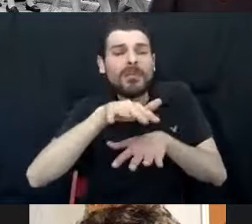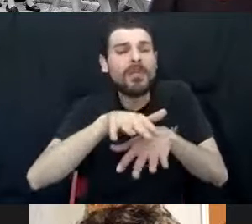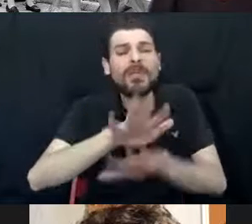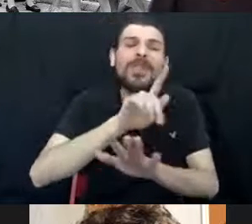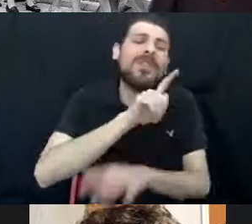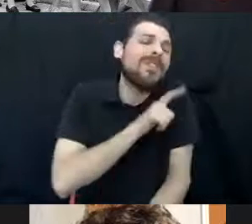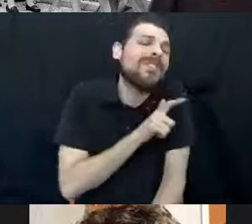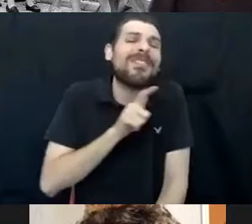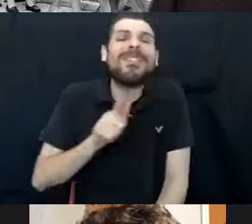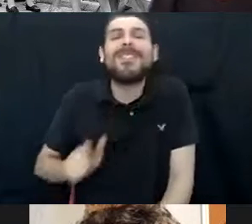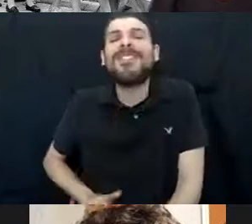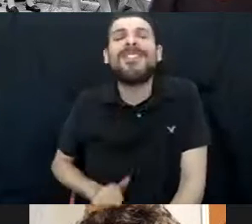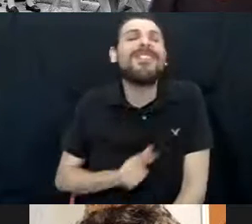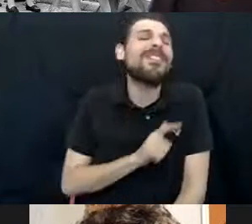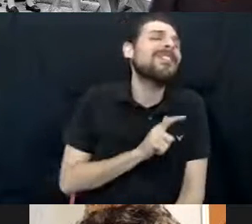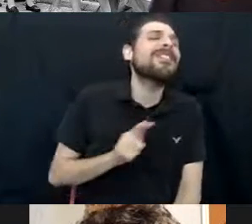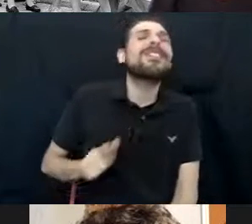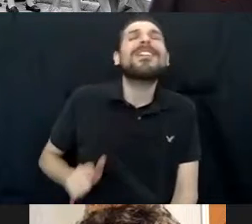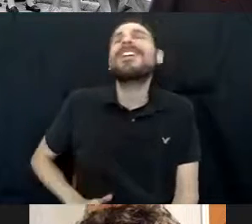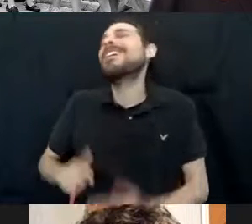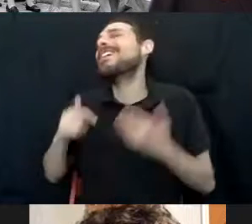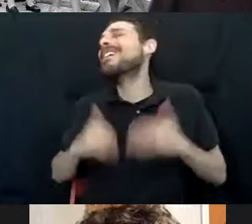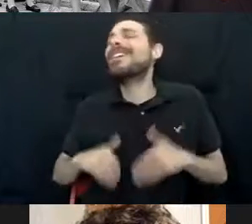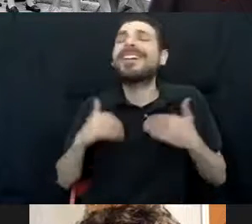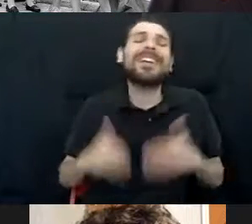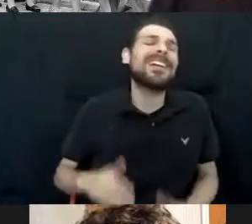Lord, Lord, Lord, Lord,